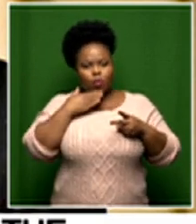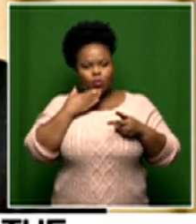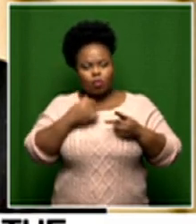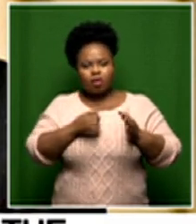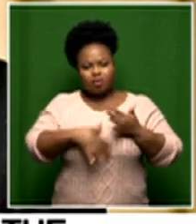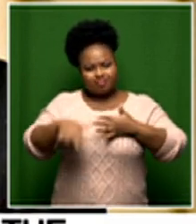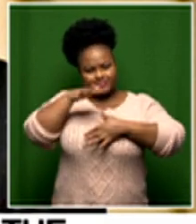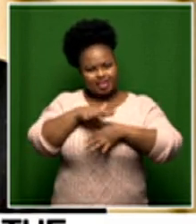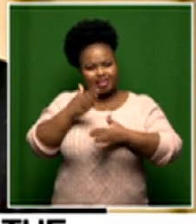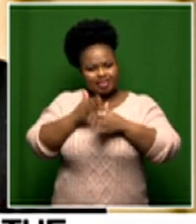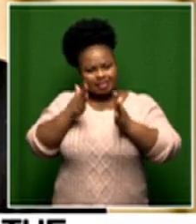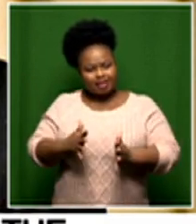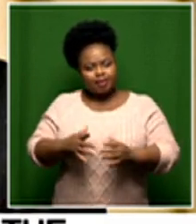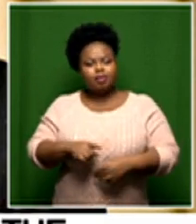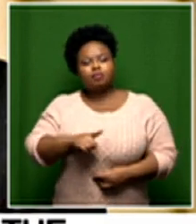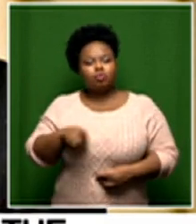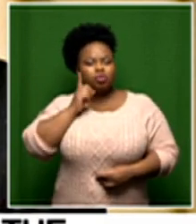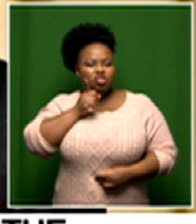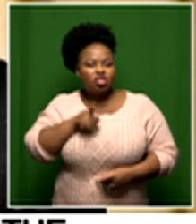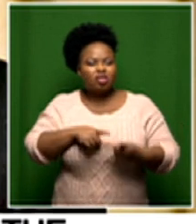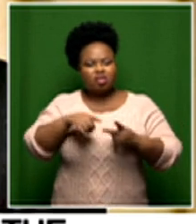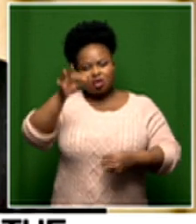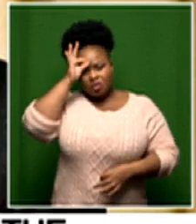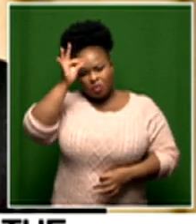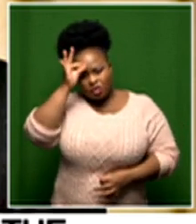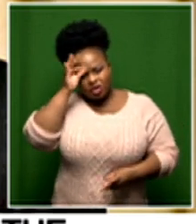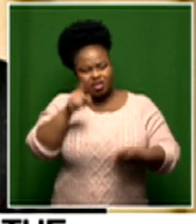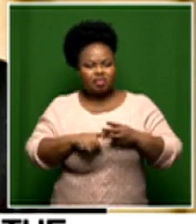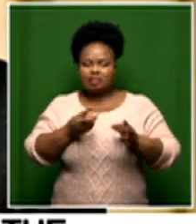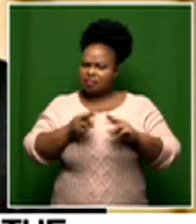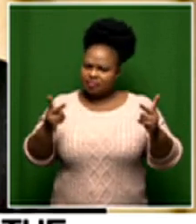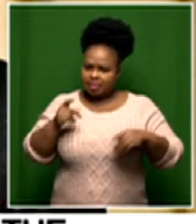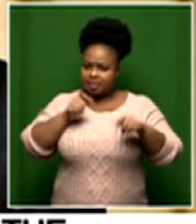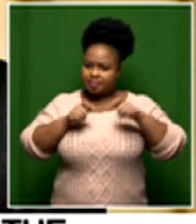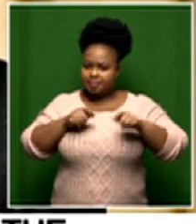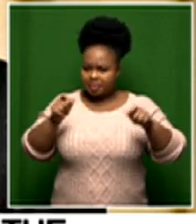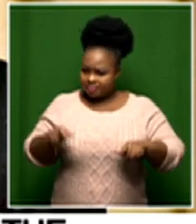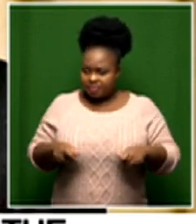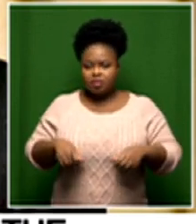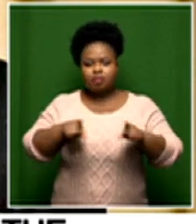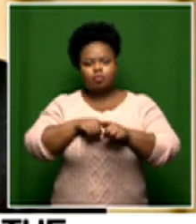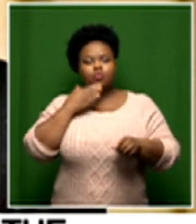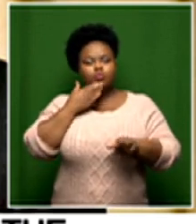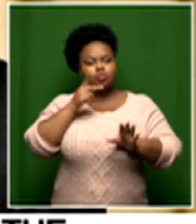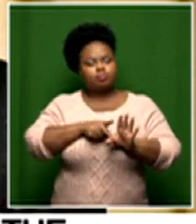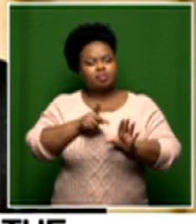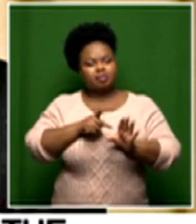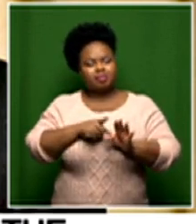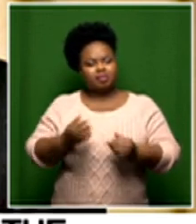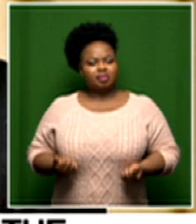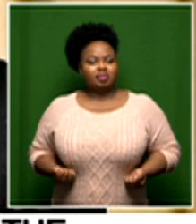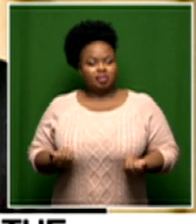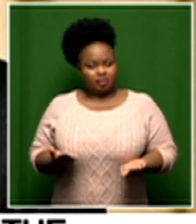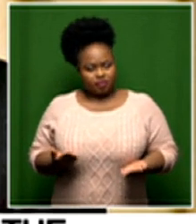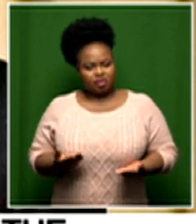frontline services, which are the teachers, the police, and the various people who have to participate in service